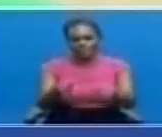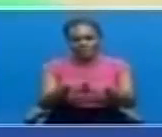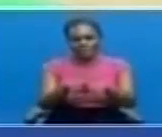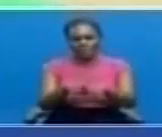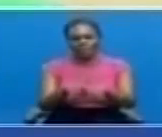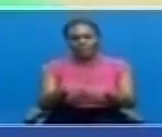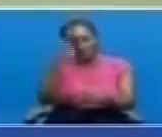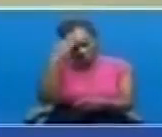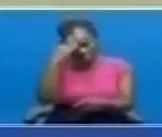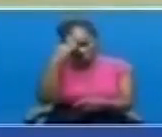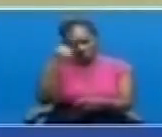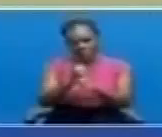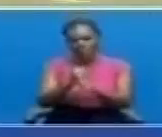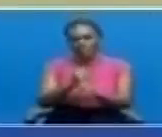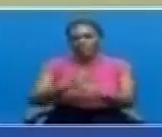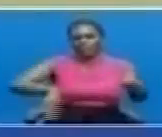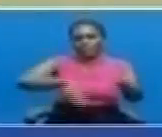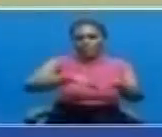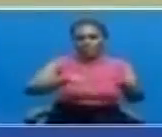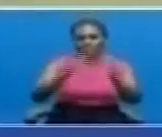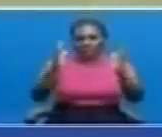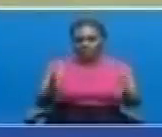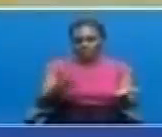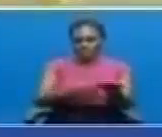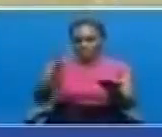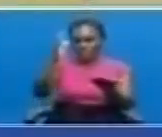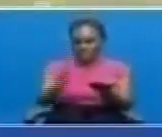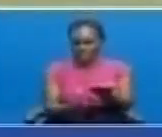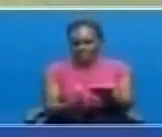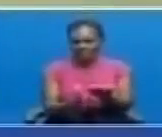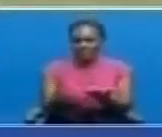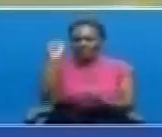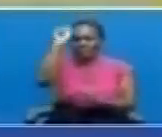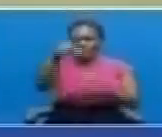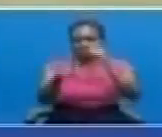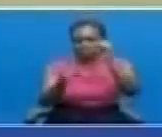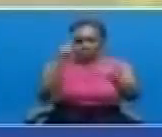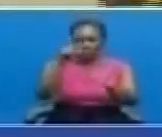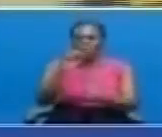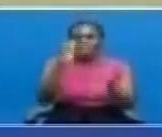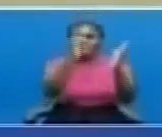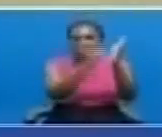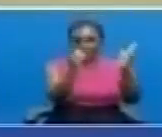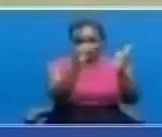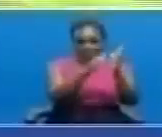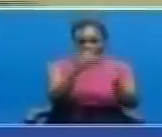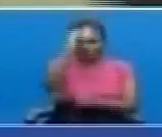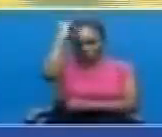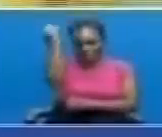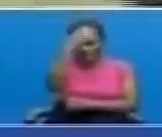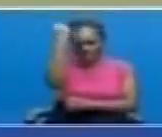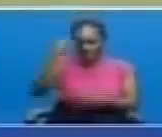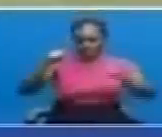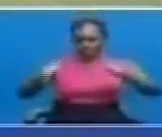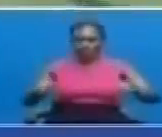With the forward line we're going to perform very well. In the Kenya Premier League match scheduled for the weekend, City Stars will host Chemelil FC in Machakos as Bandari welcomes